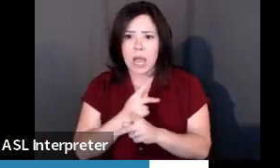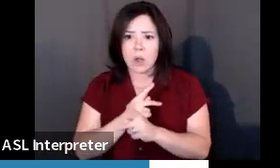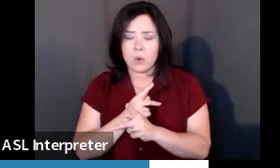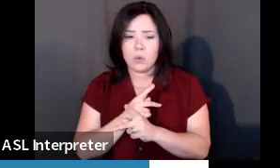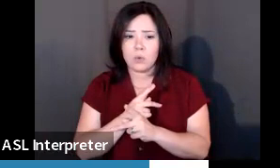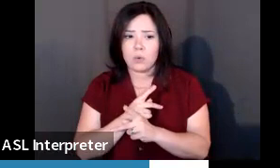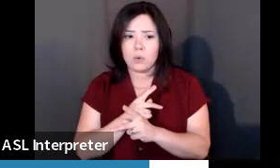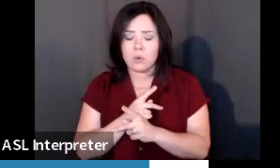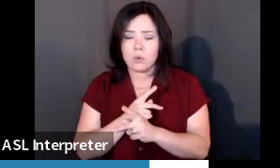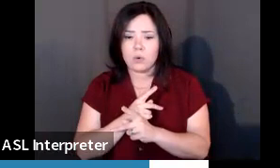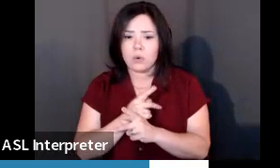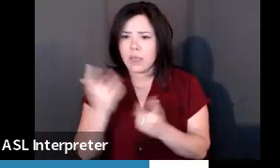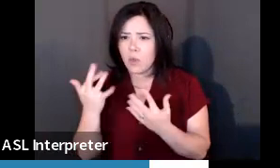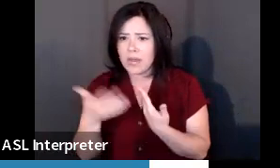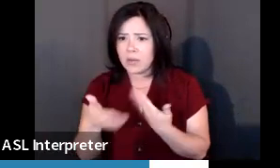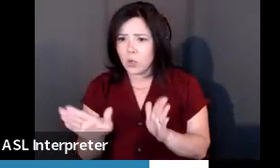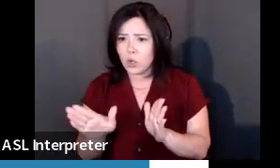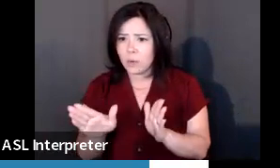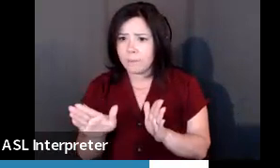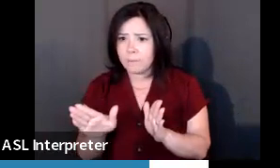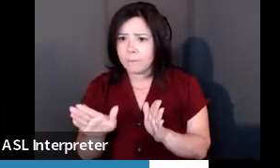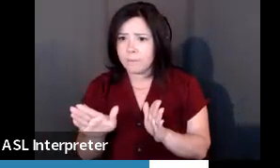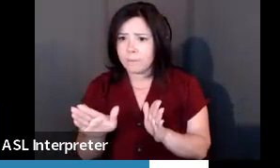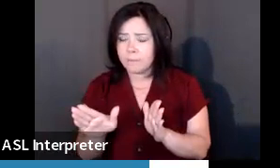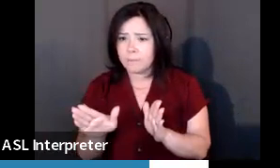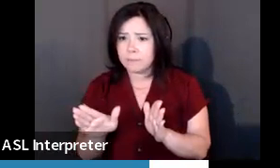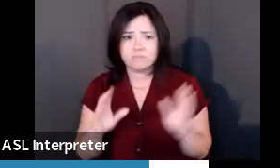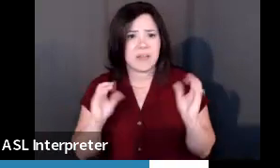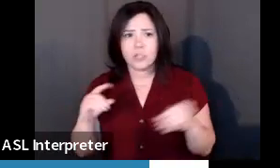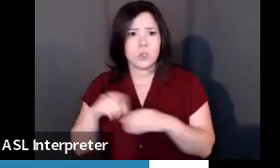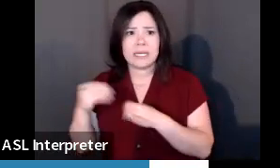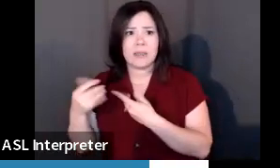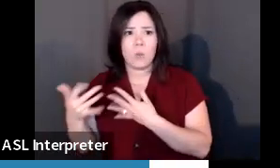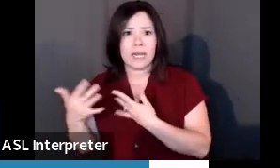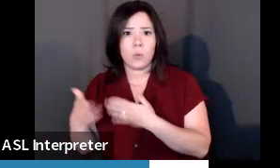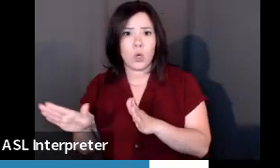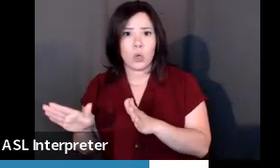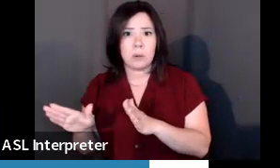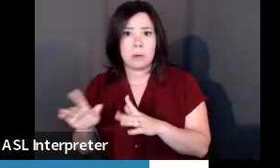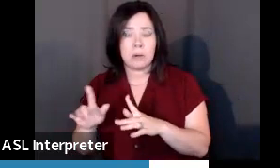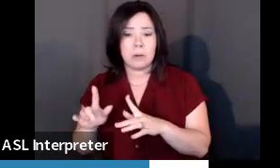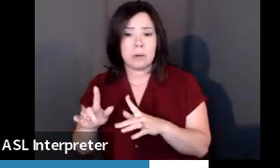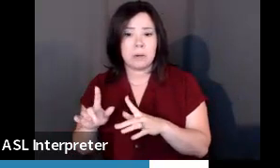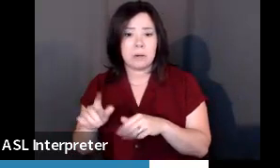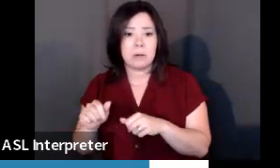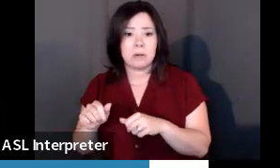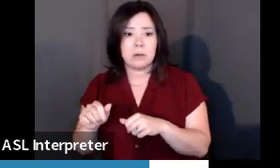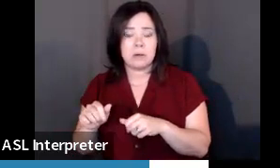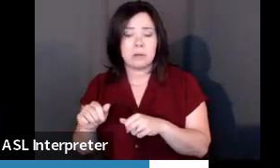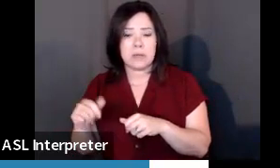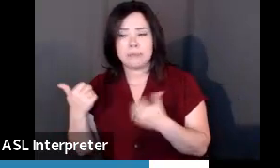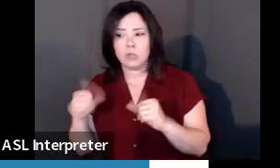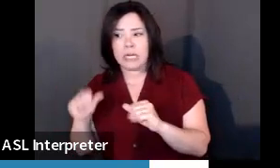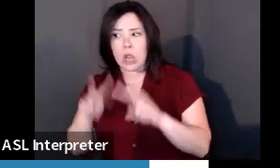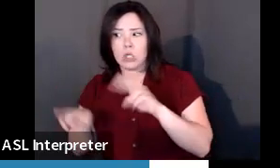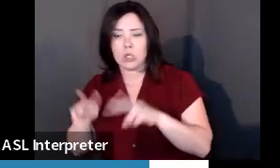the waiting room? There's nobody in the waiting room. Okay. But I can see Asian A came over here. I'm keeping an eye on it